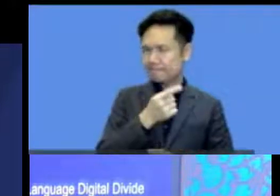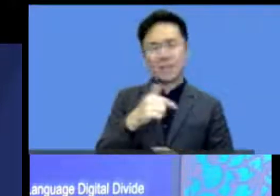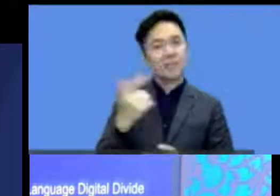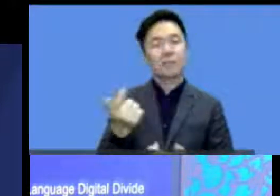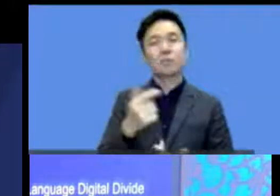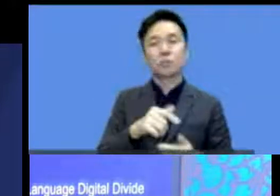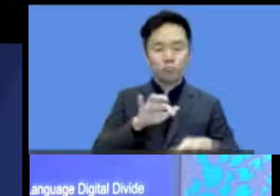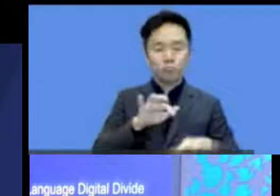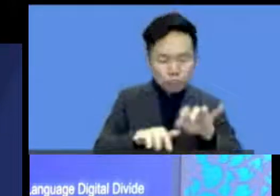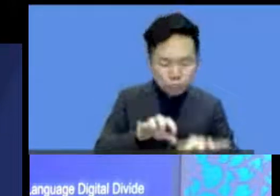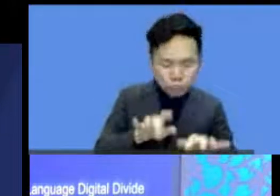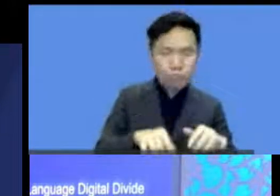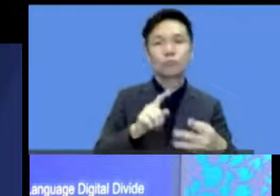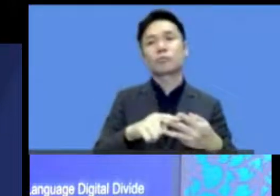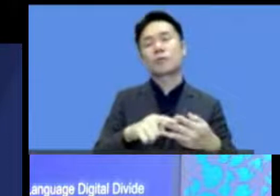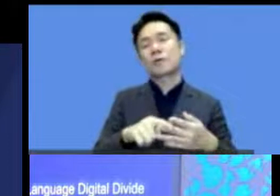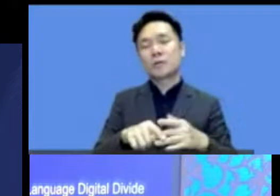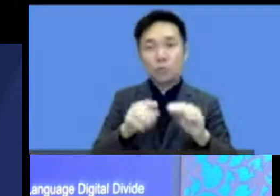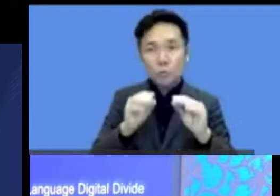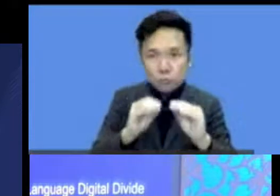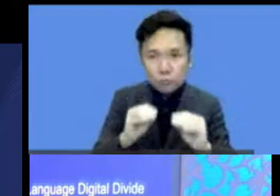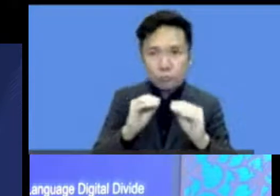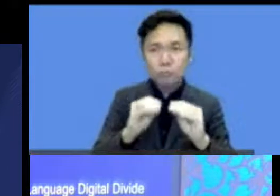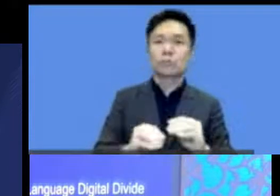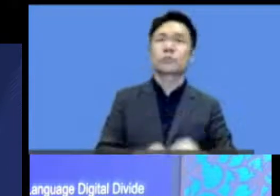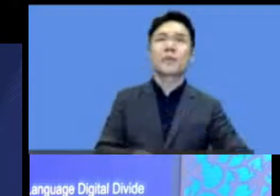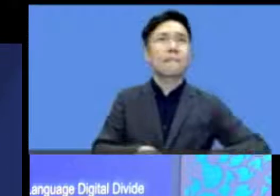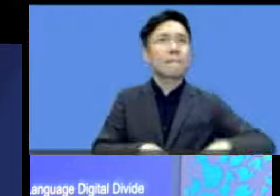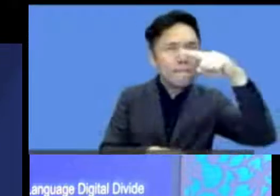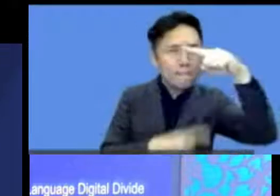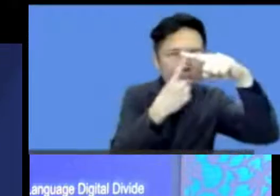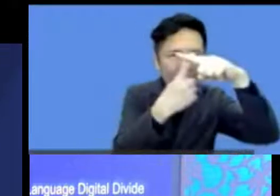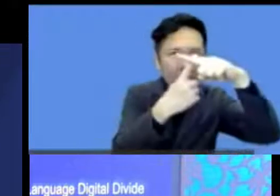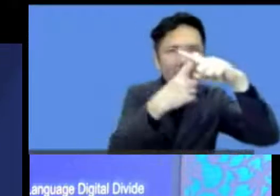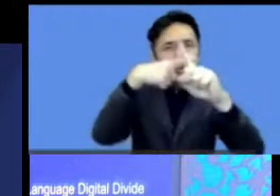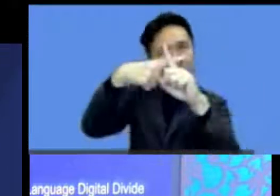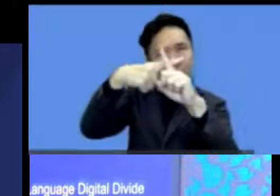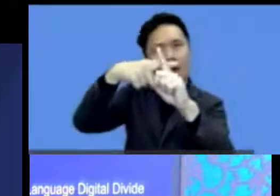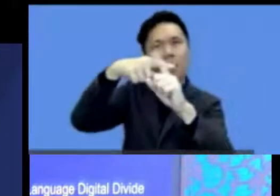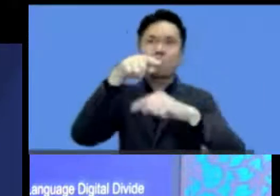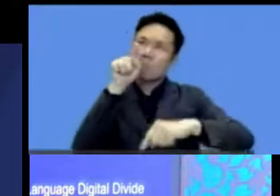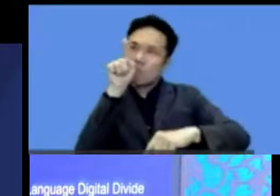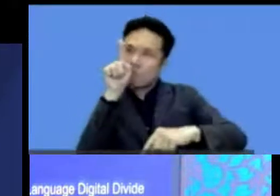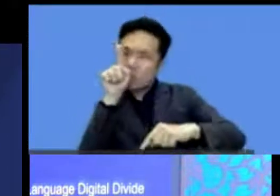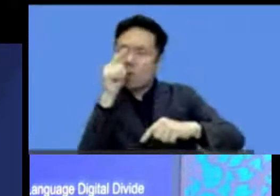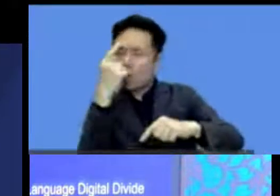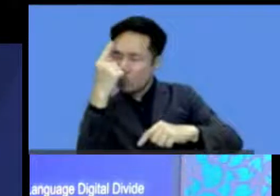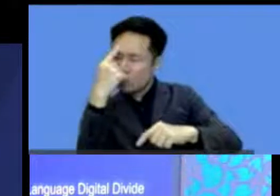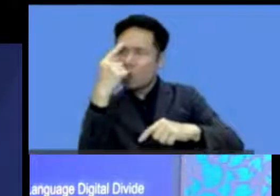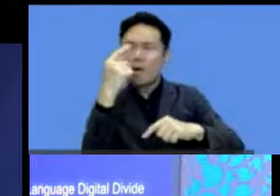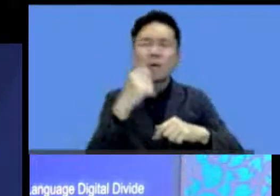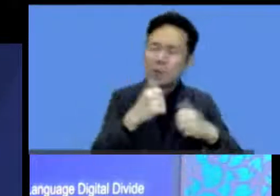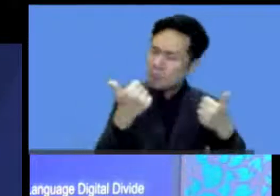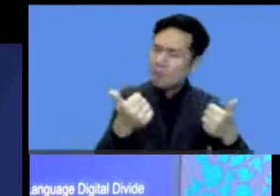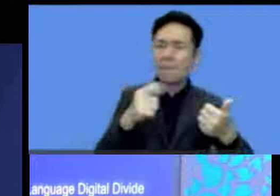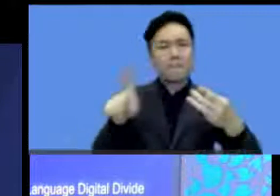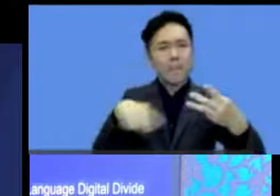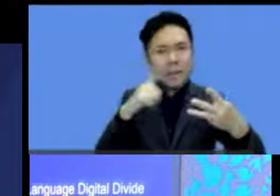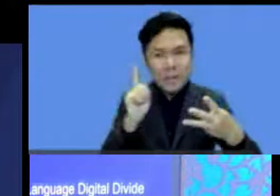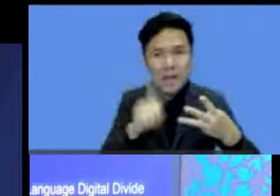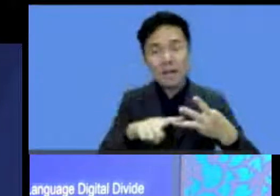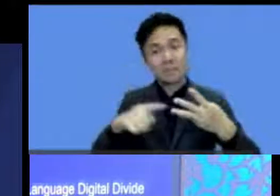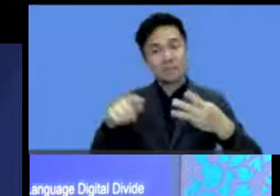teacher, maths teacher, they are quite used to the digital technologies. But other teachers, they are not quite used to it. So